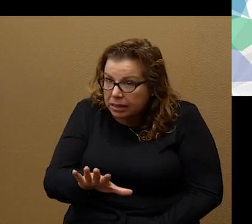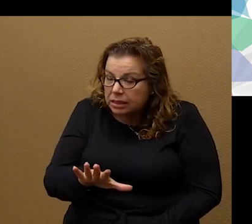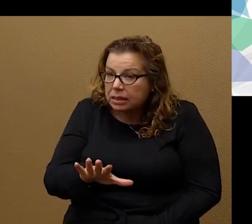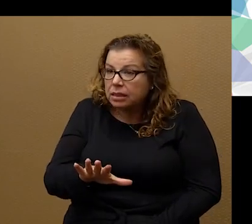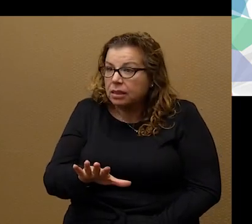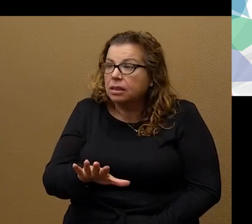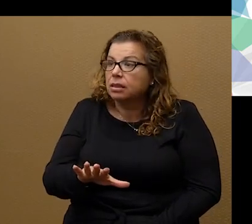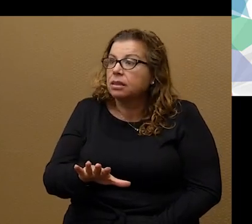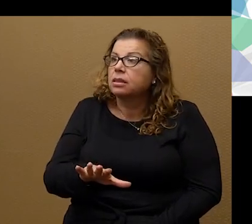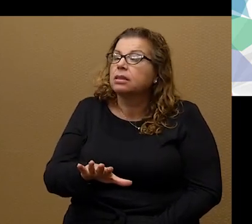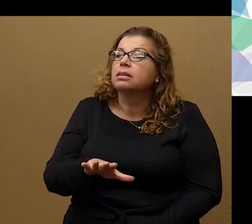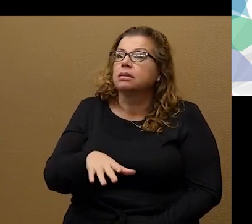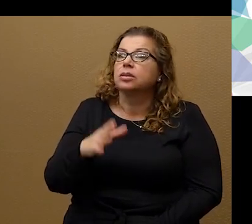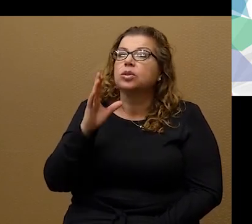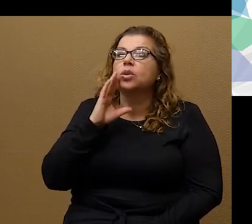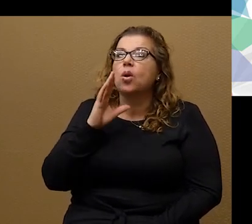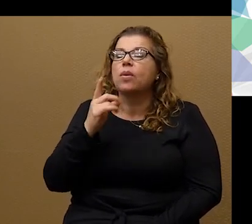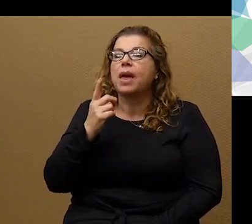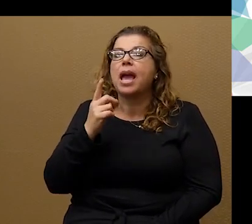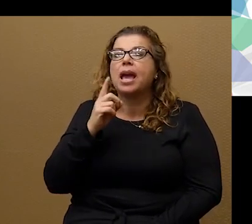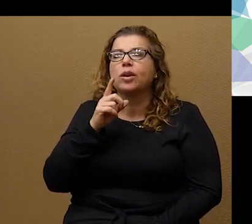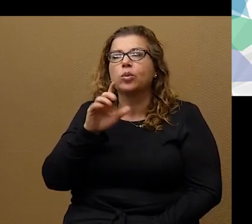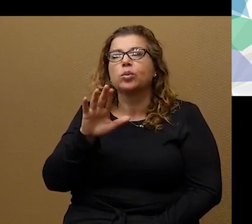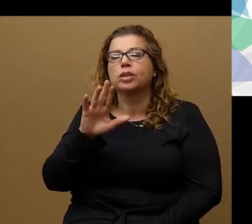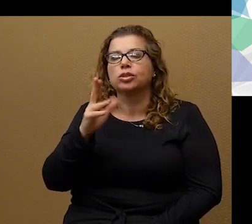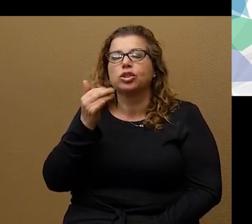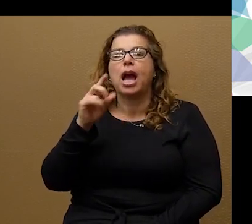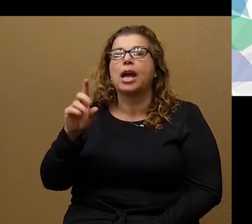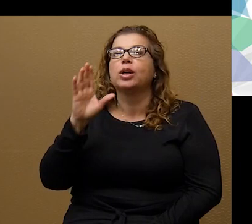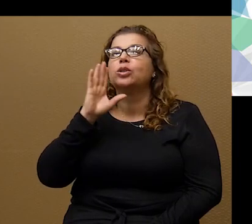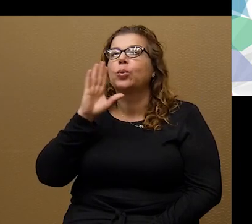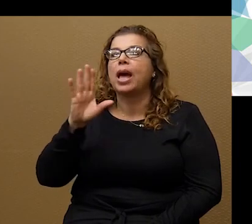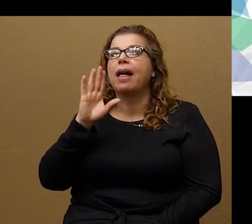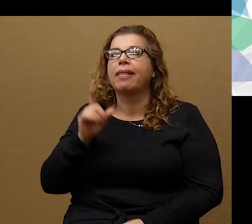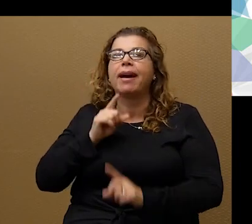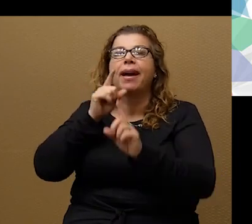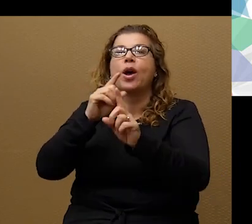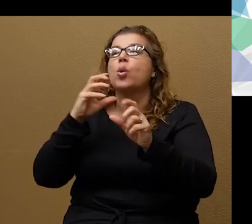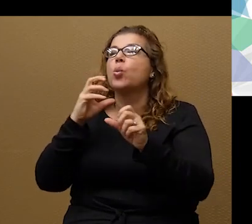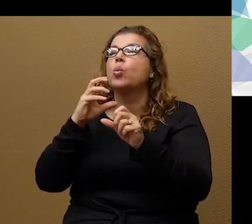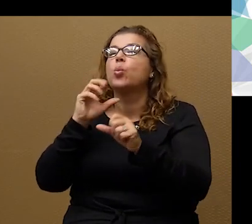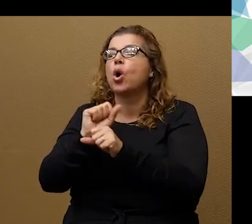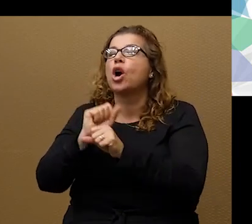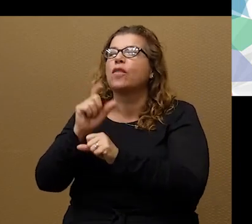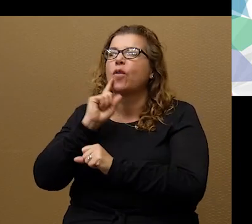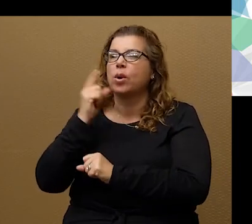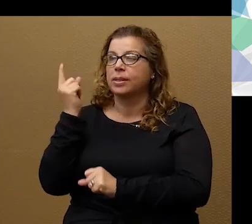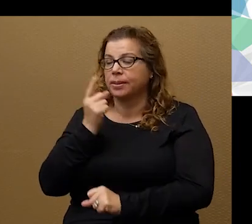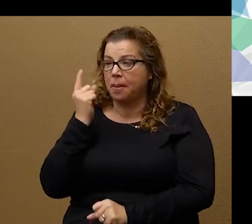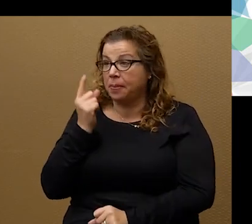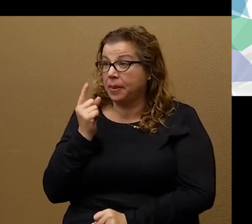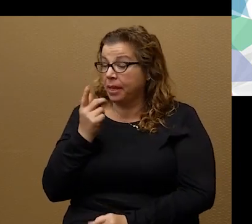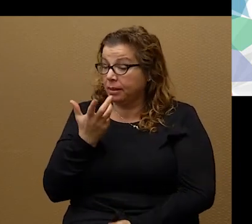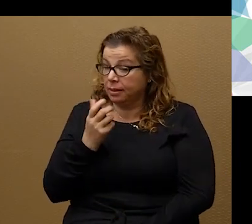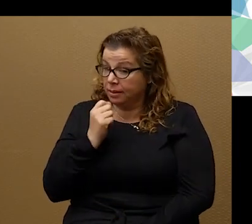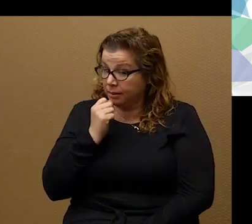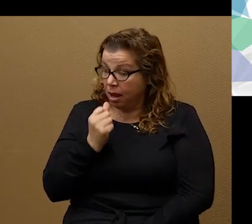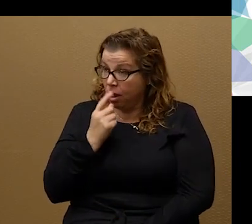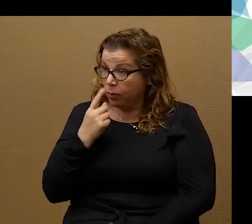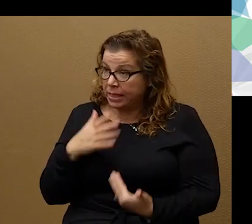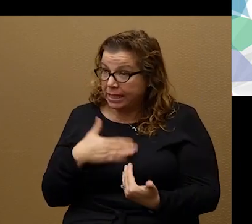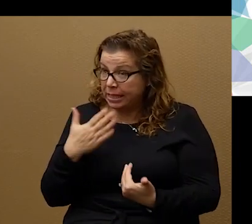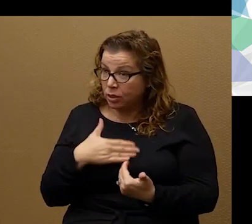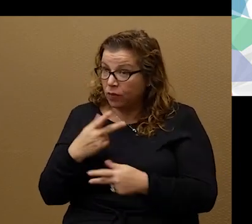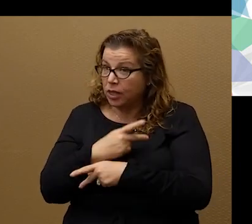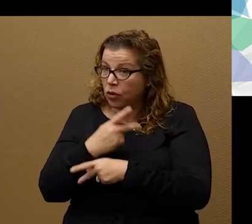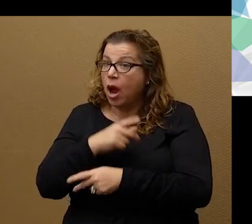your child will work for something. It may not seem like they will work for anything, but they will work for something. And you just gotta figure out what they'll work